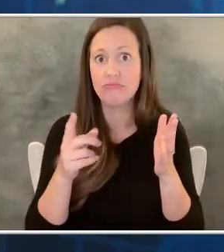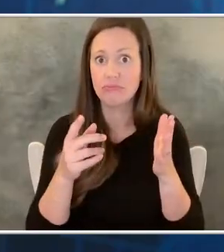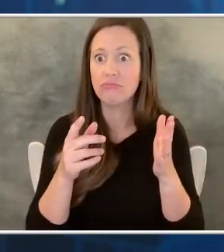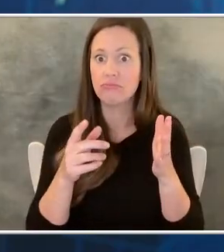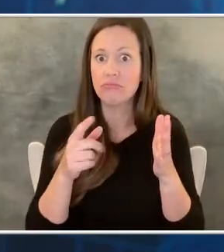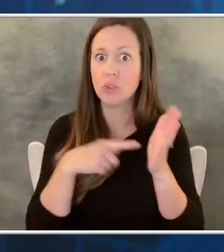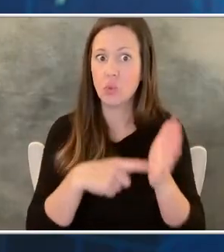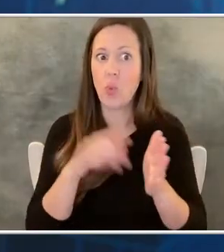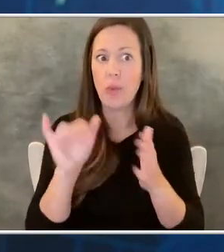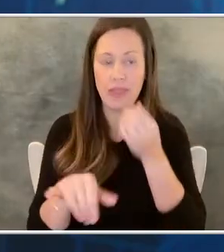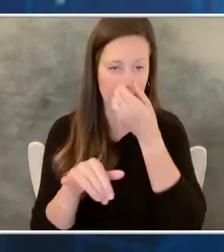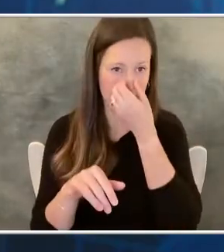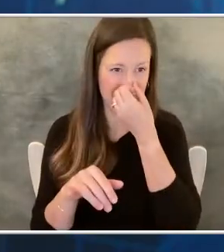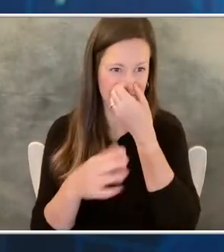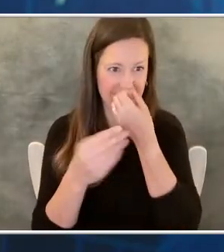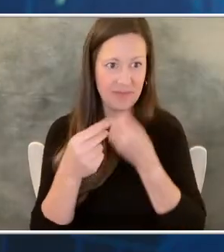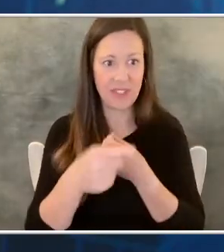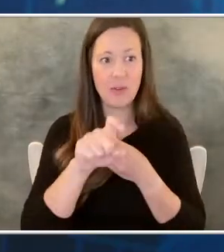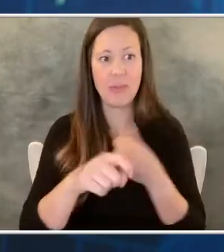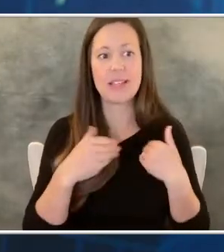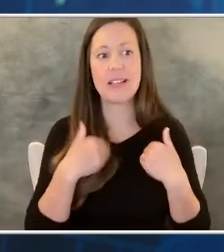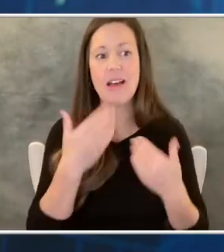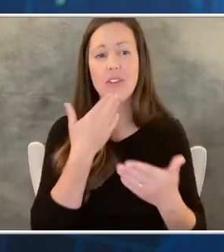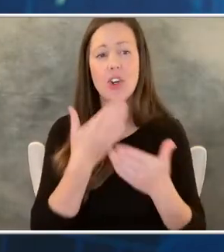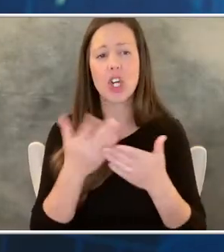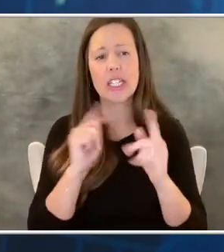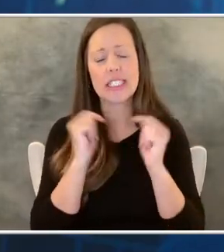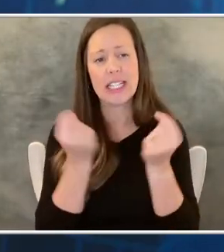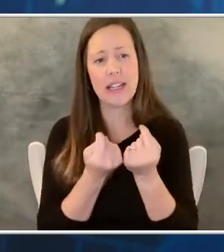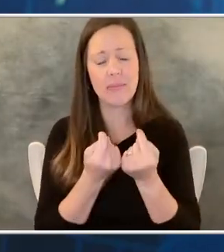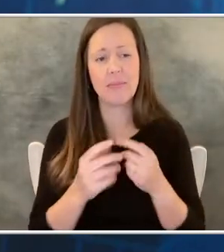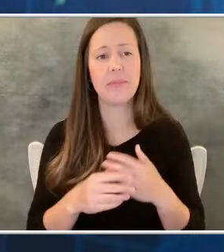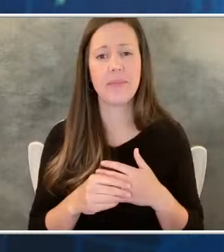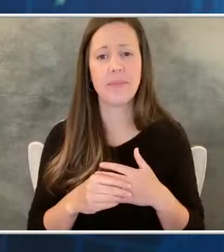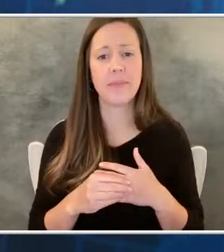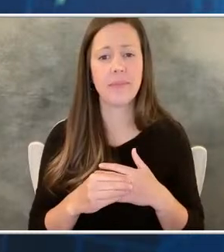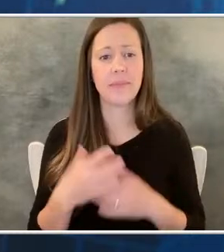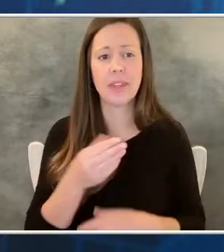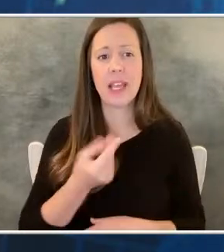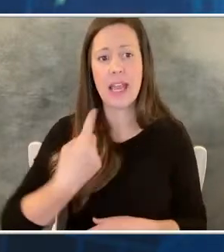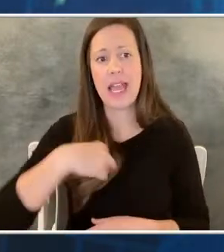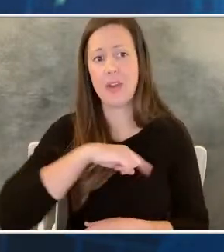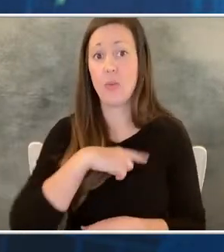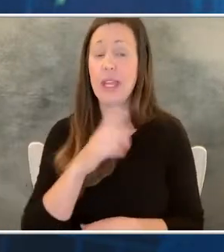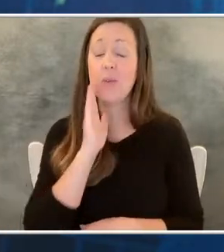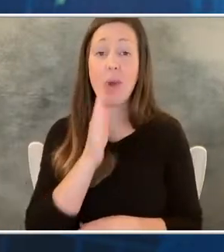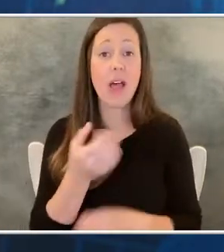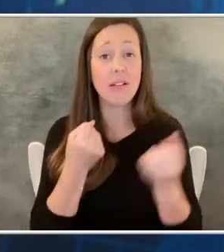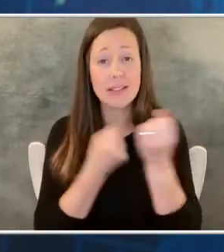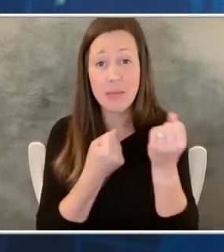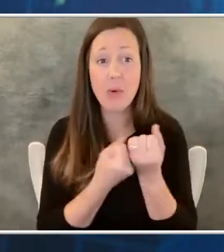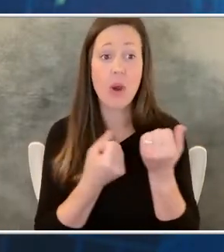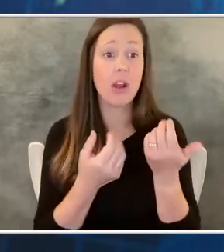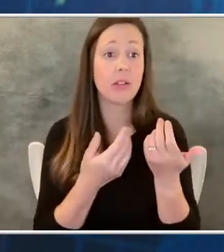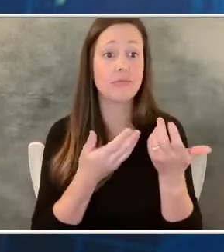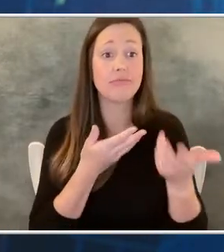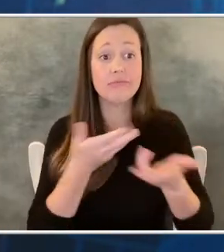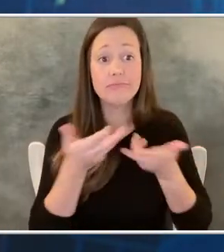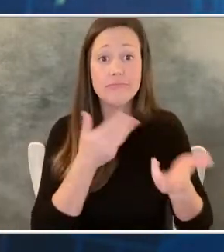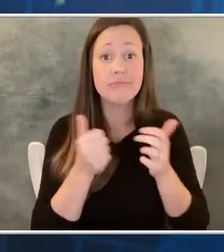You have to have a good team. So when we walk with you during this journey, sometimes run. Yes.